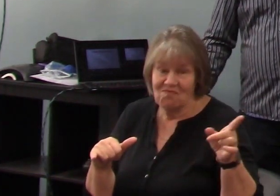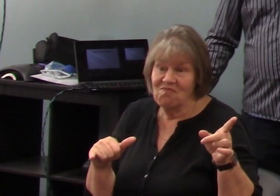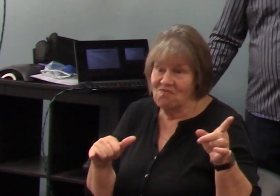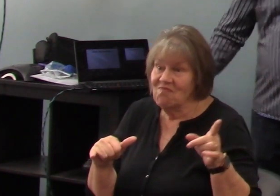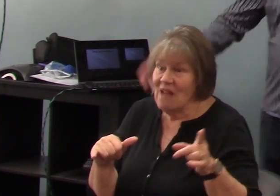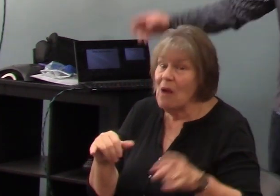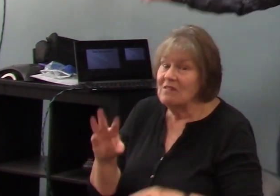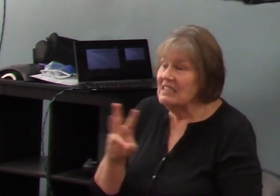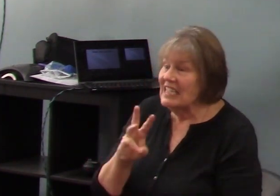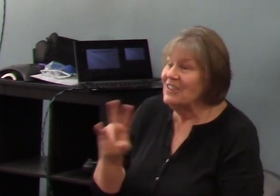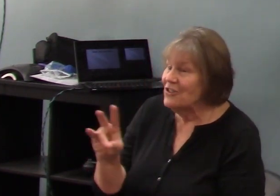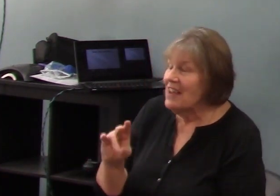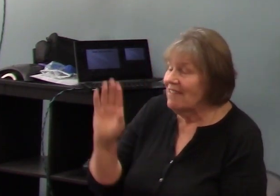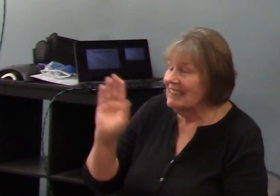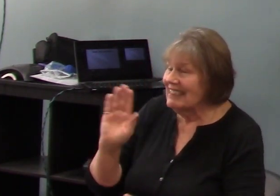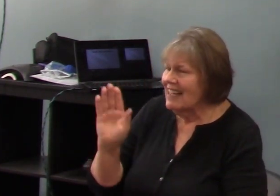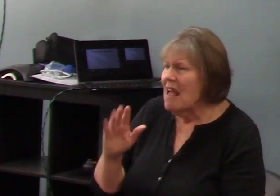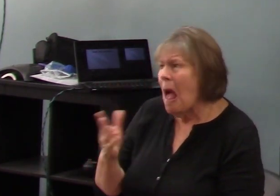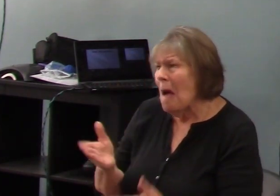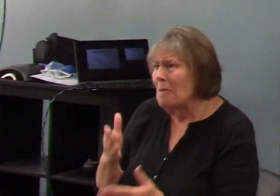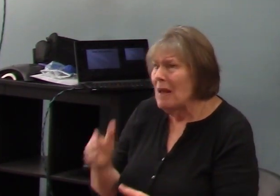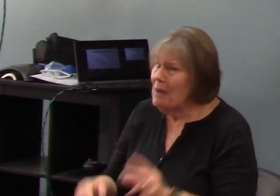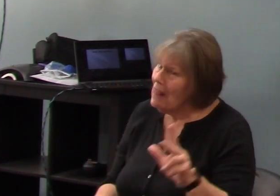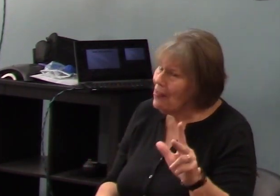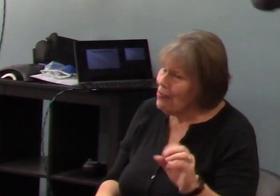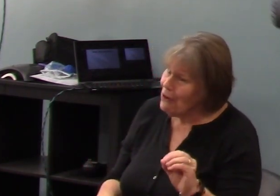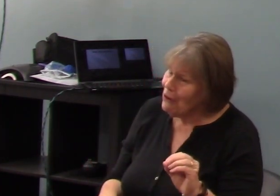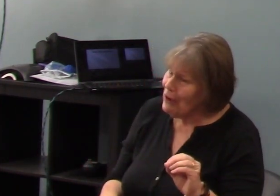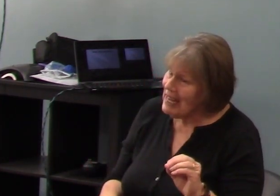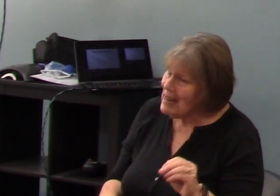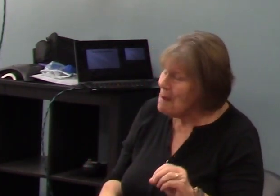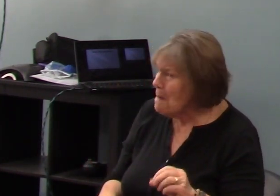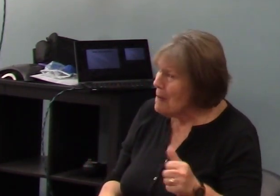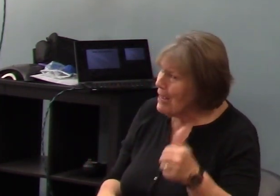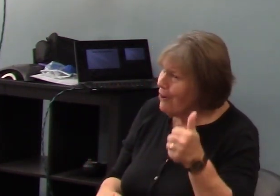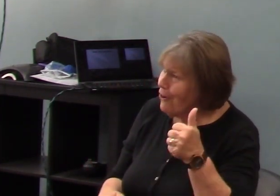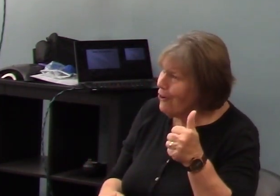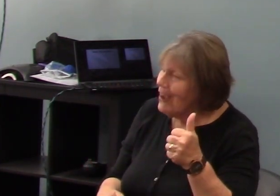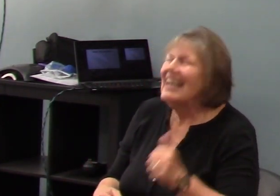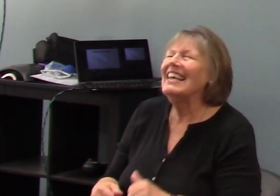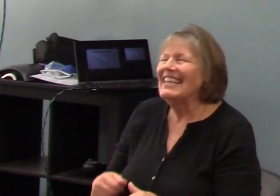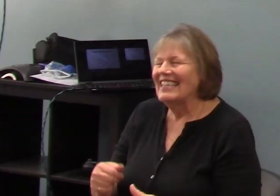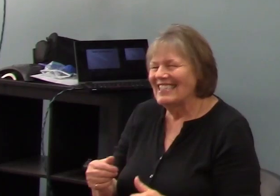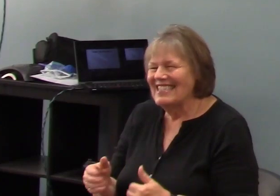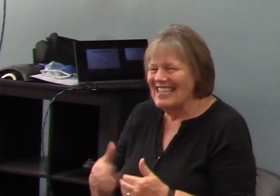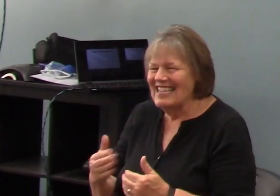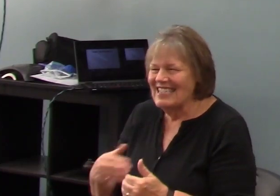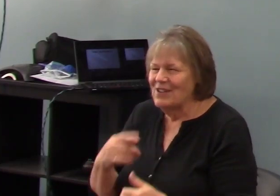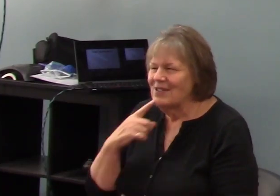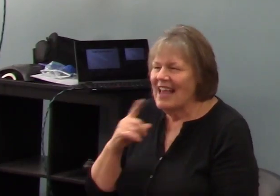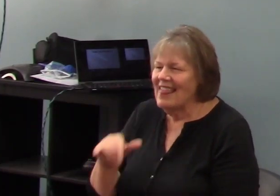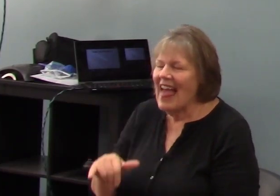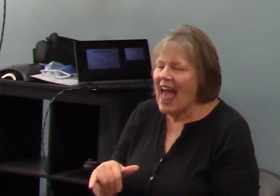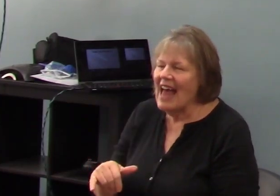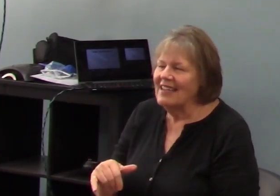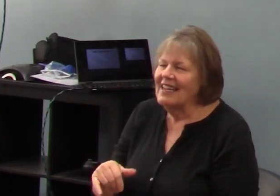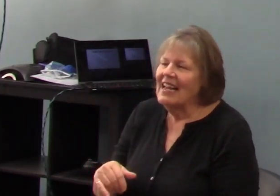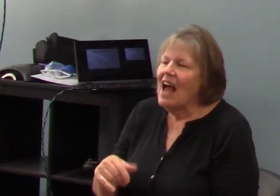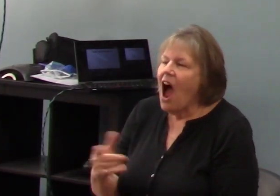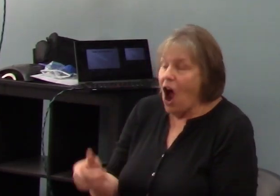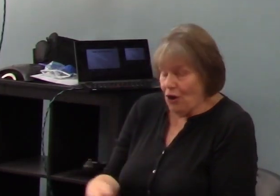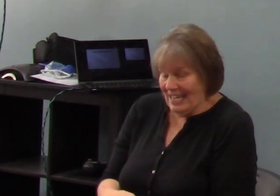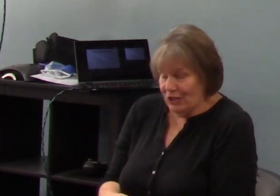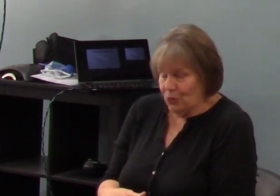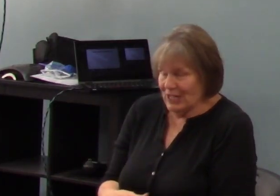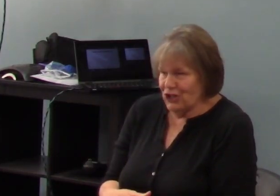How many are like, oh, it's maybe 30 bigger? Right? It's easy to do that, right? to get these mixed up. Our intuition's